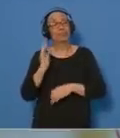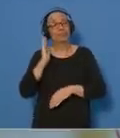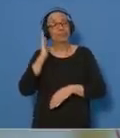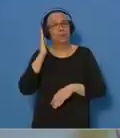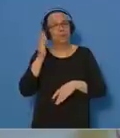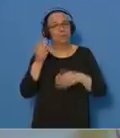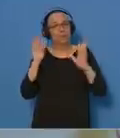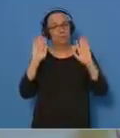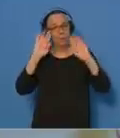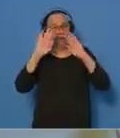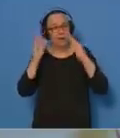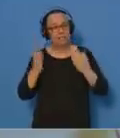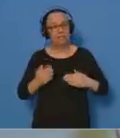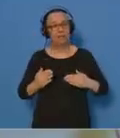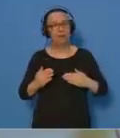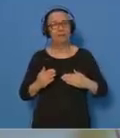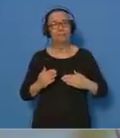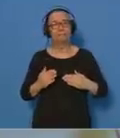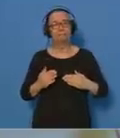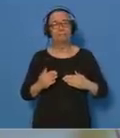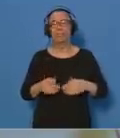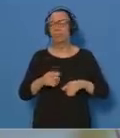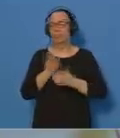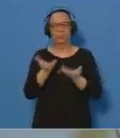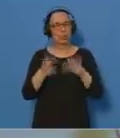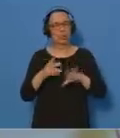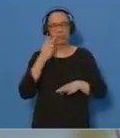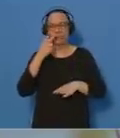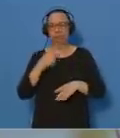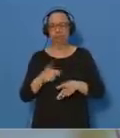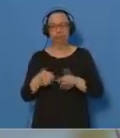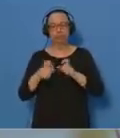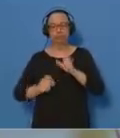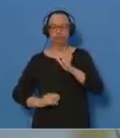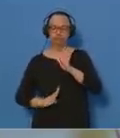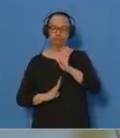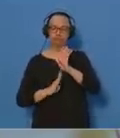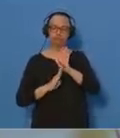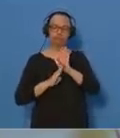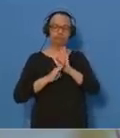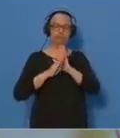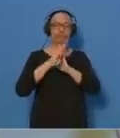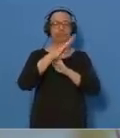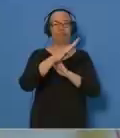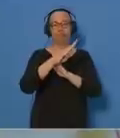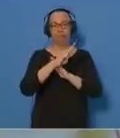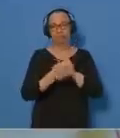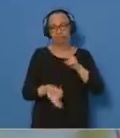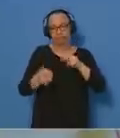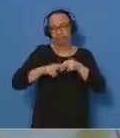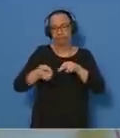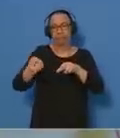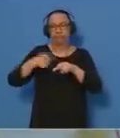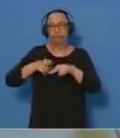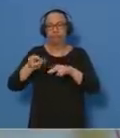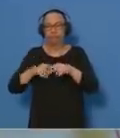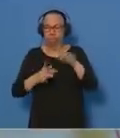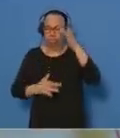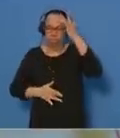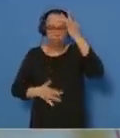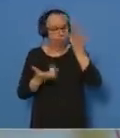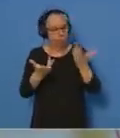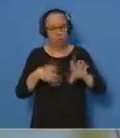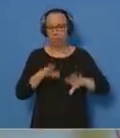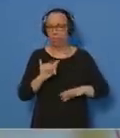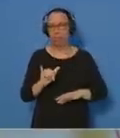see is an immediate spike upwards. And the only way, the best mitigating factors, as we spoke about yesterday, to prevent